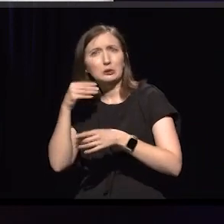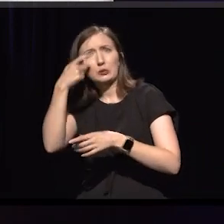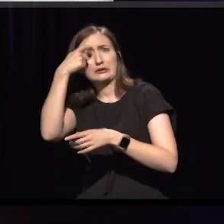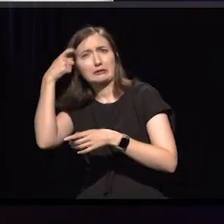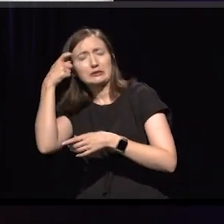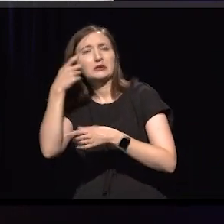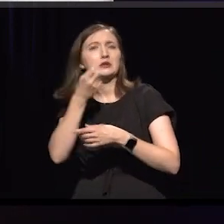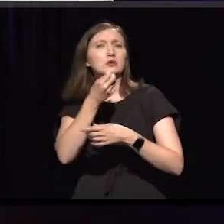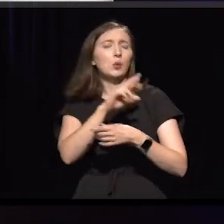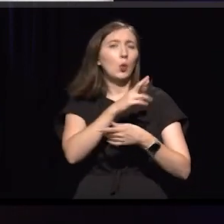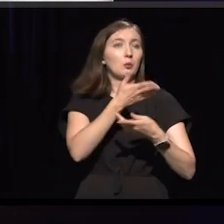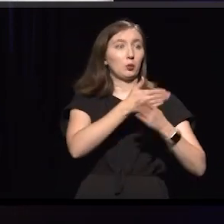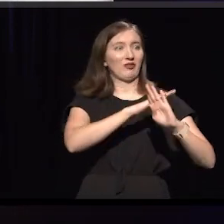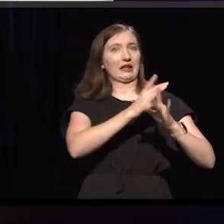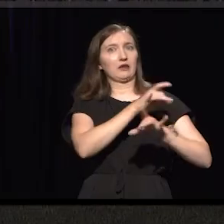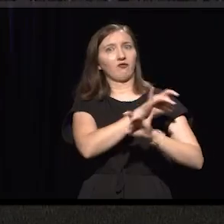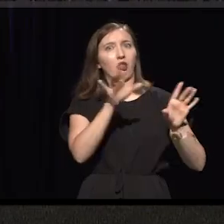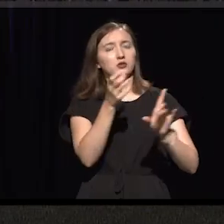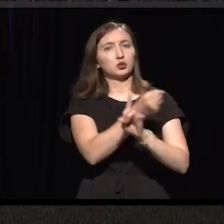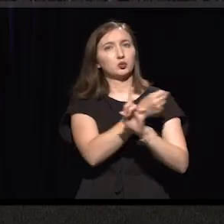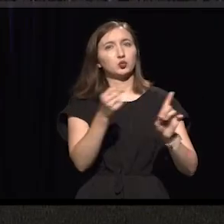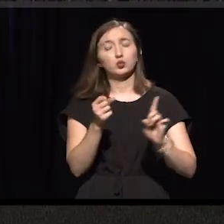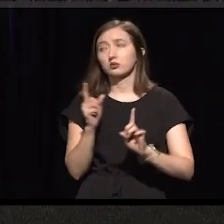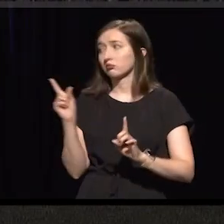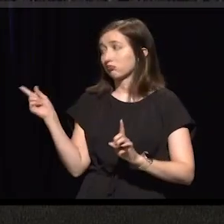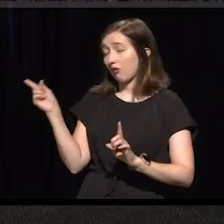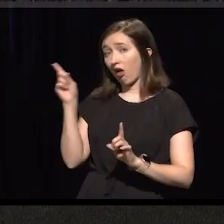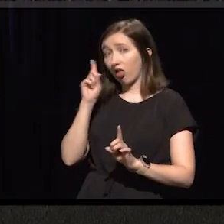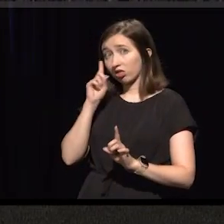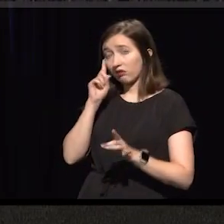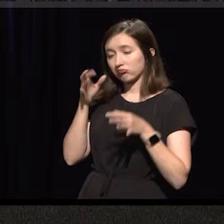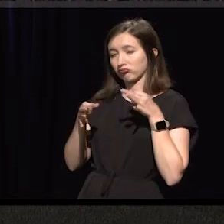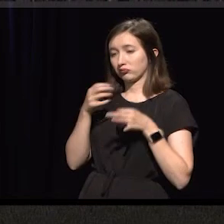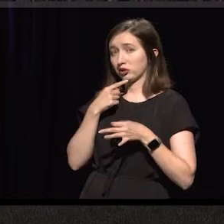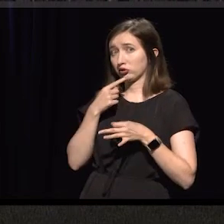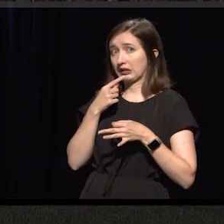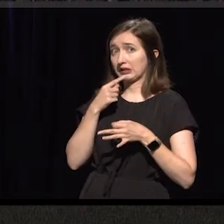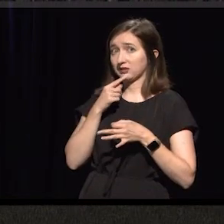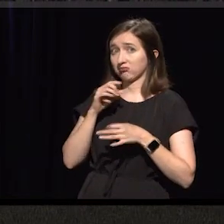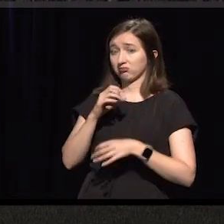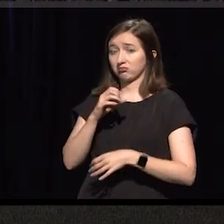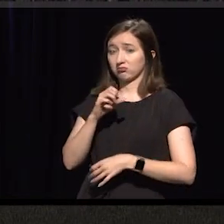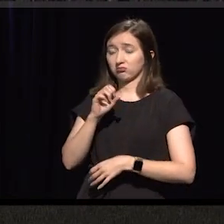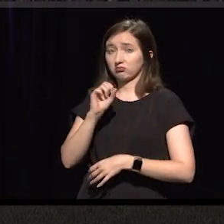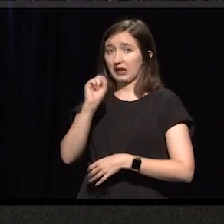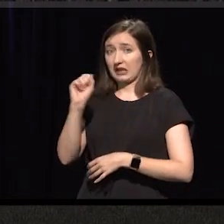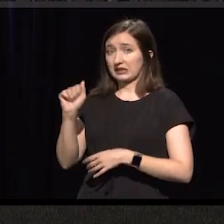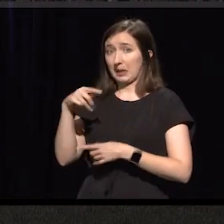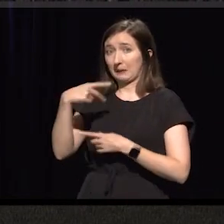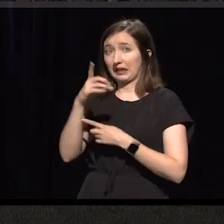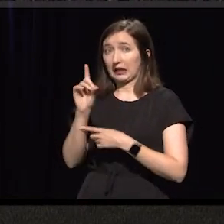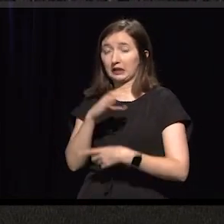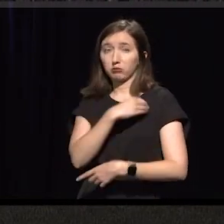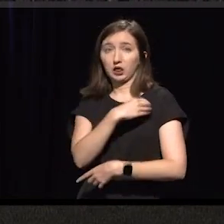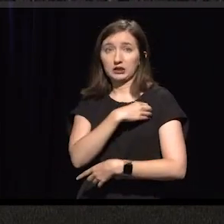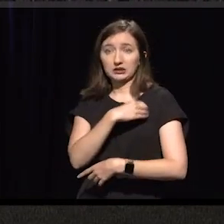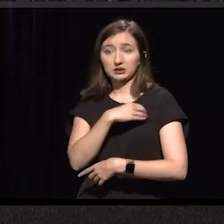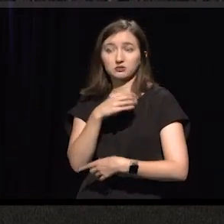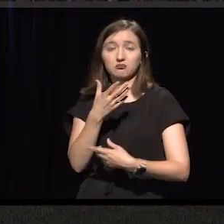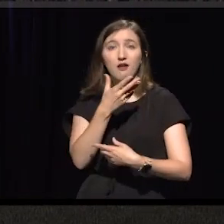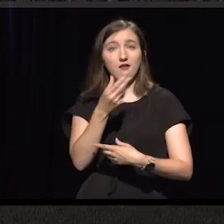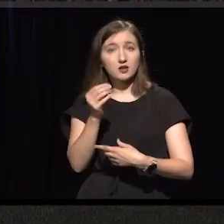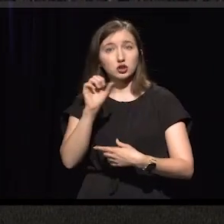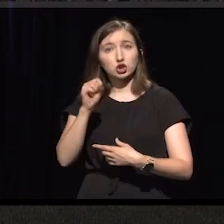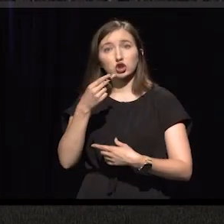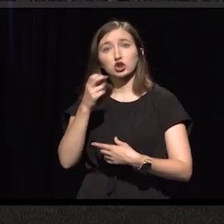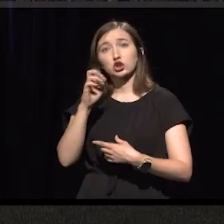all that work. And we've had a great success, I think, with San Antonio Police Department as well as the Sheriff's Office in